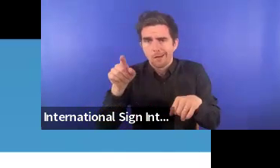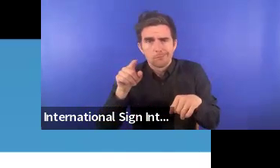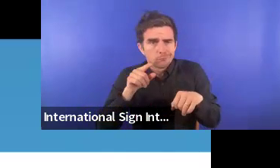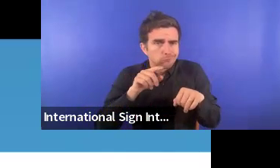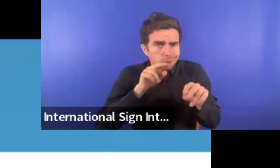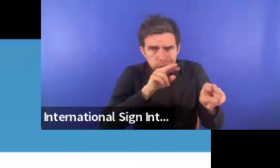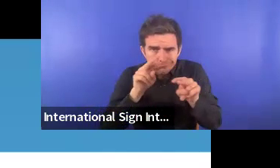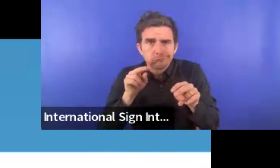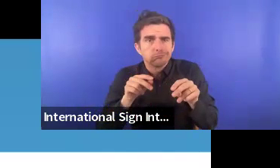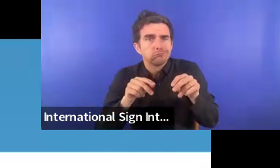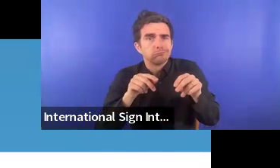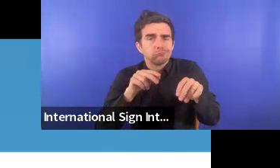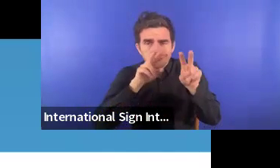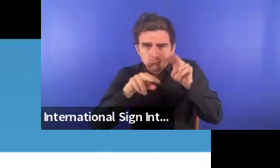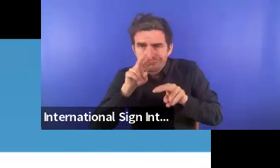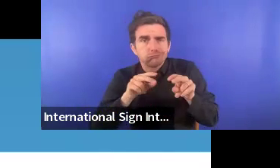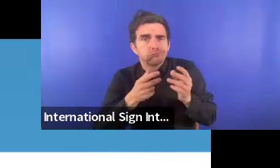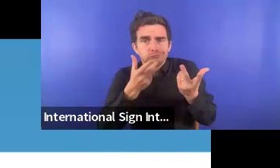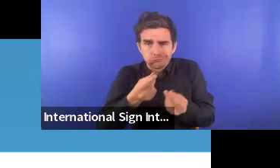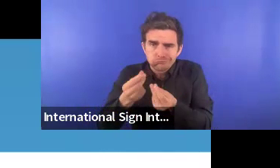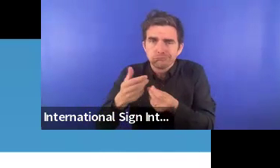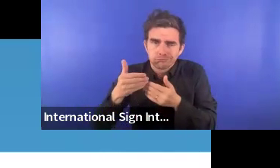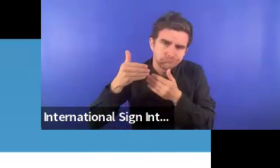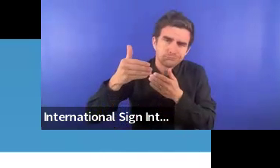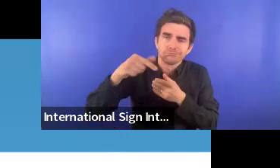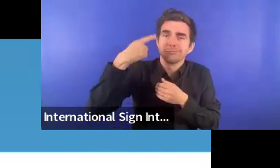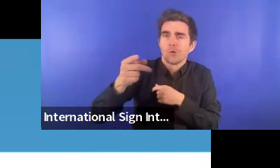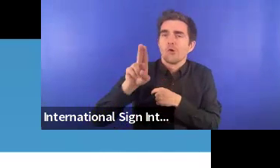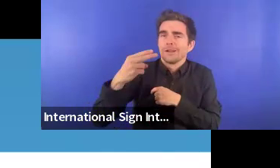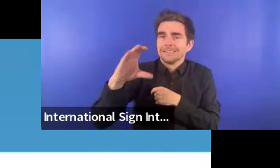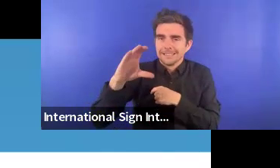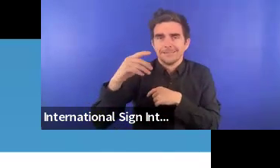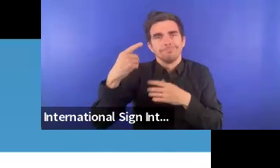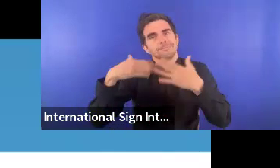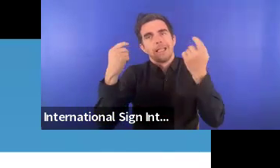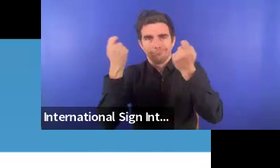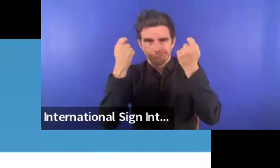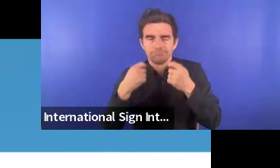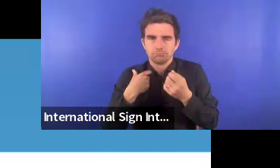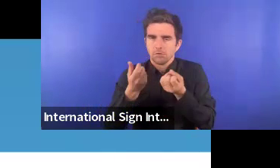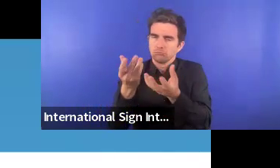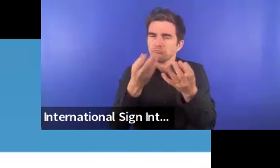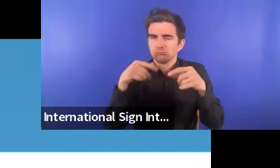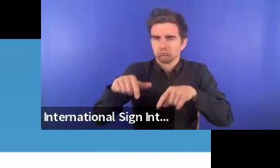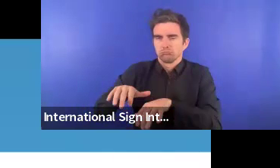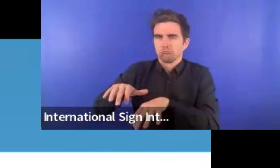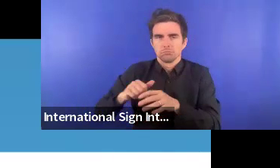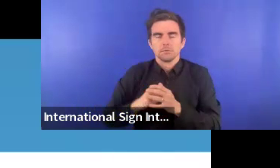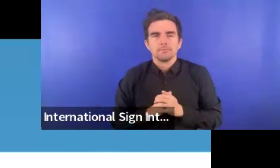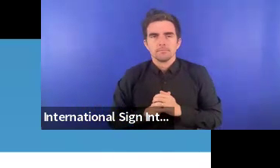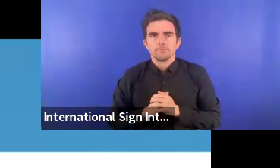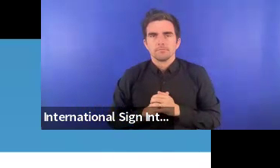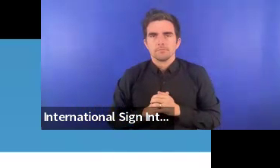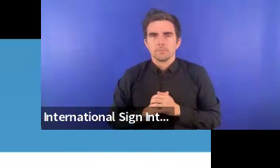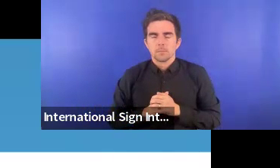those links in the chat, but as Nina mentioned, there will be the official UHC Day launch, which will